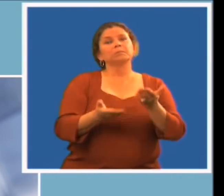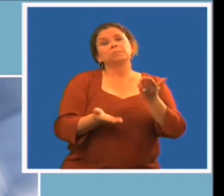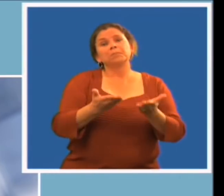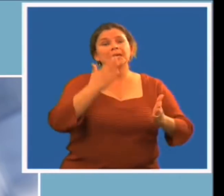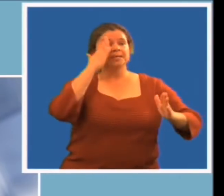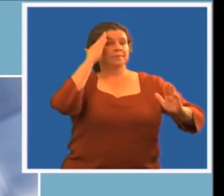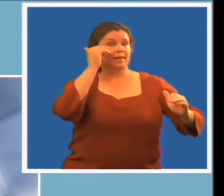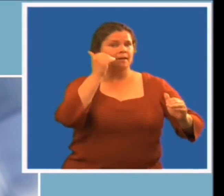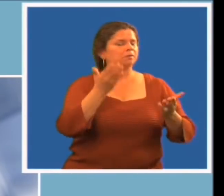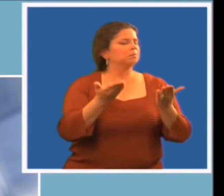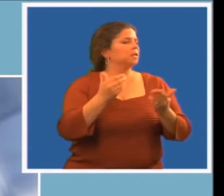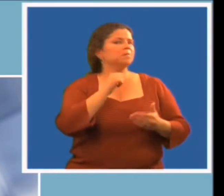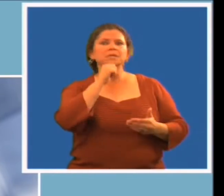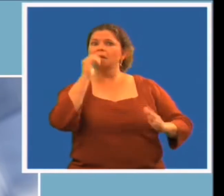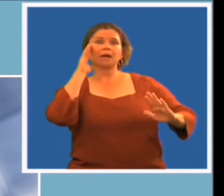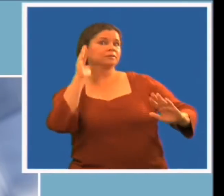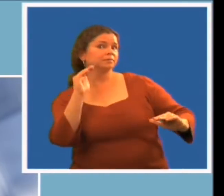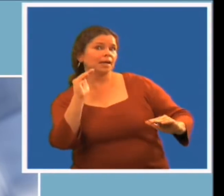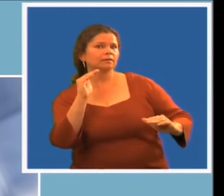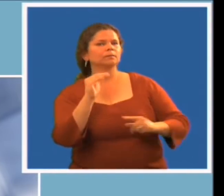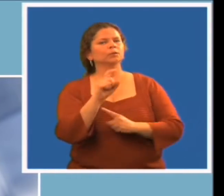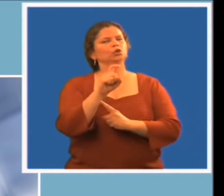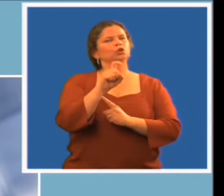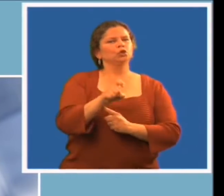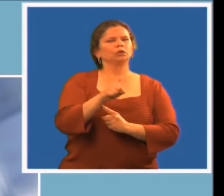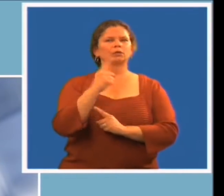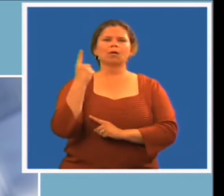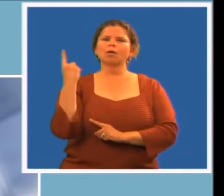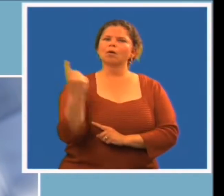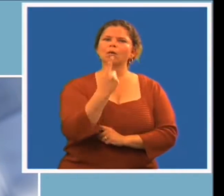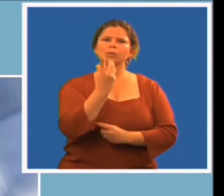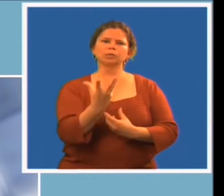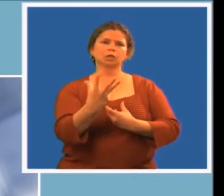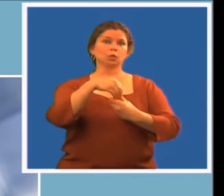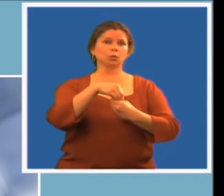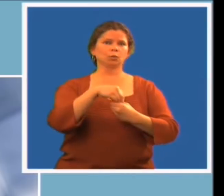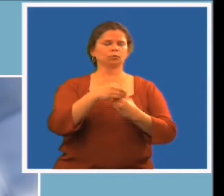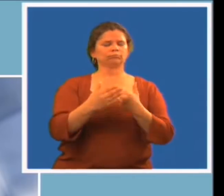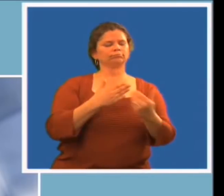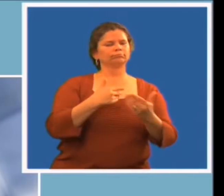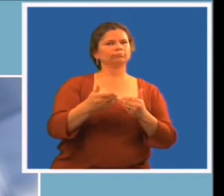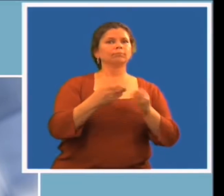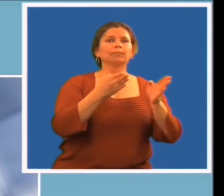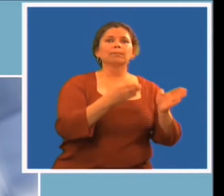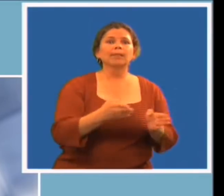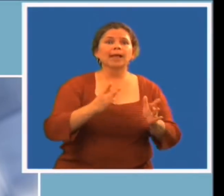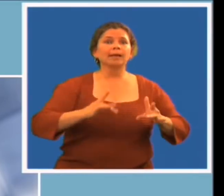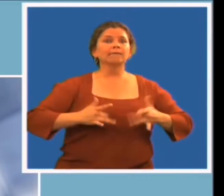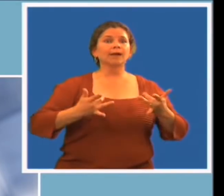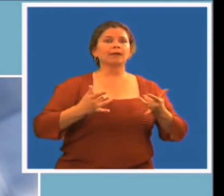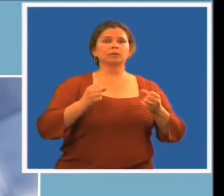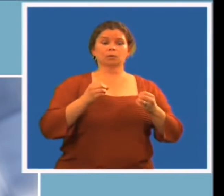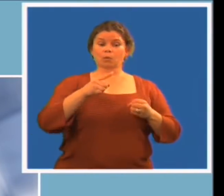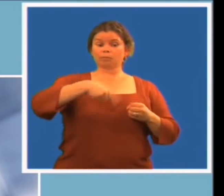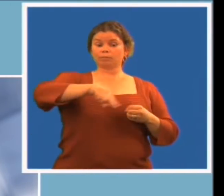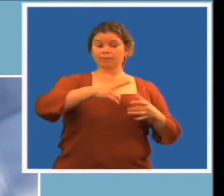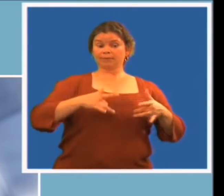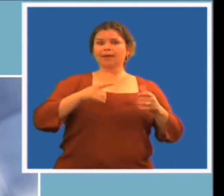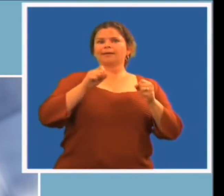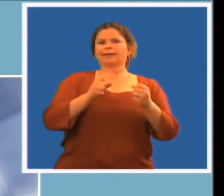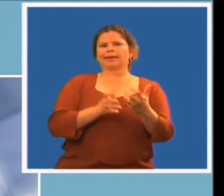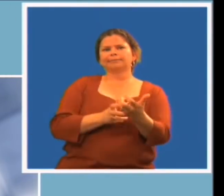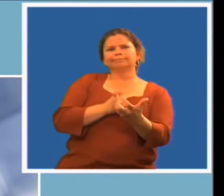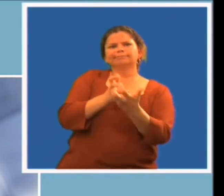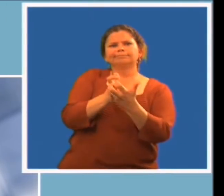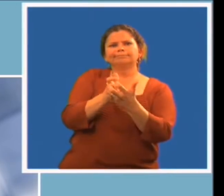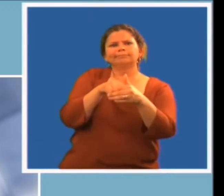be incorporated into planning in order that your event can be generally accessible and designed to be inclusive so that the greatest